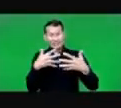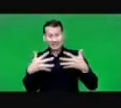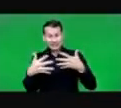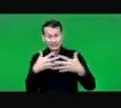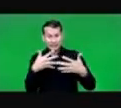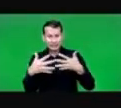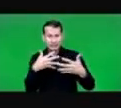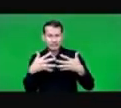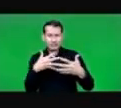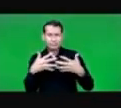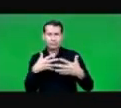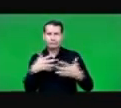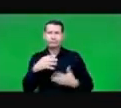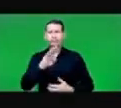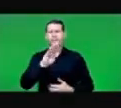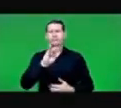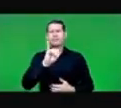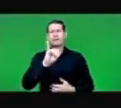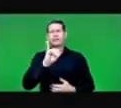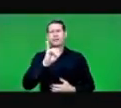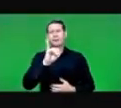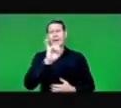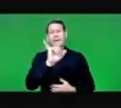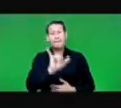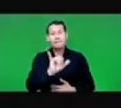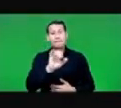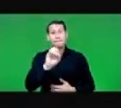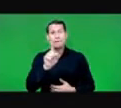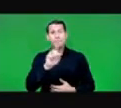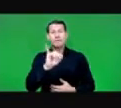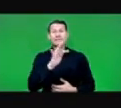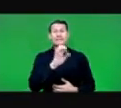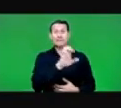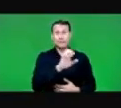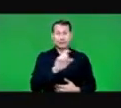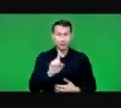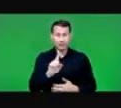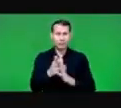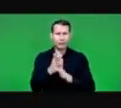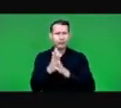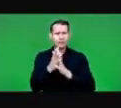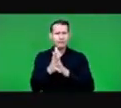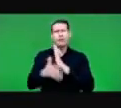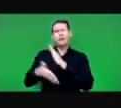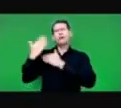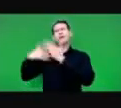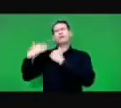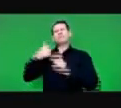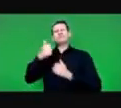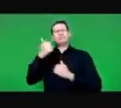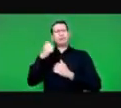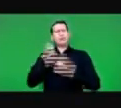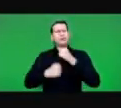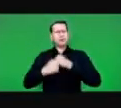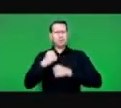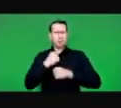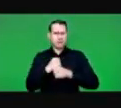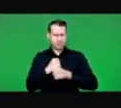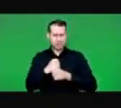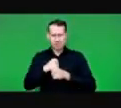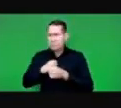ones, they actually use machines that are done by Viasat. But now 10 years ago, we decided to